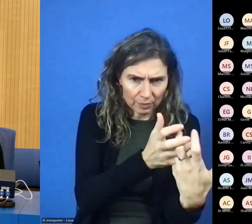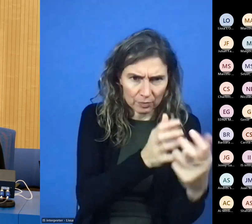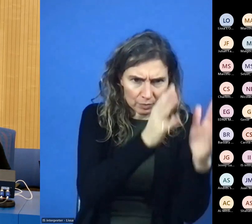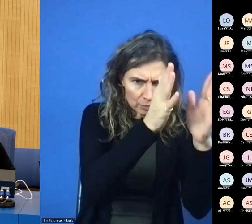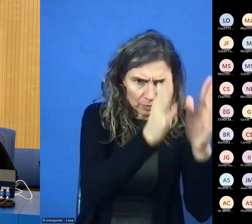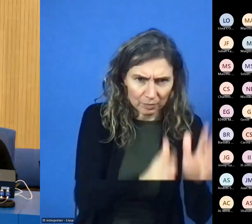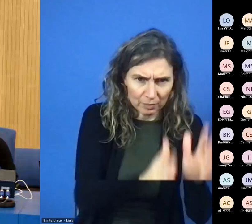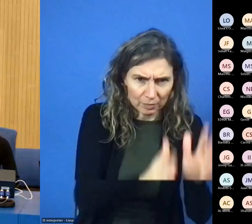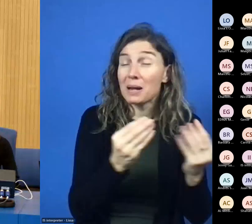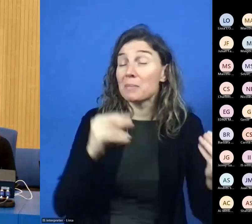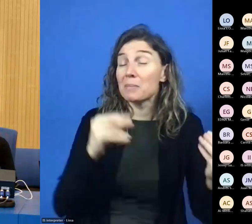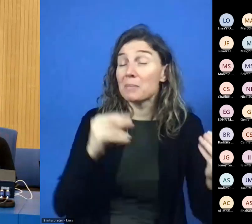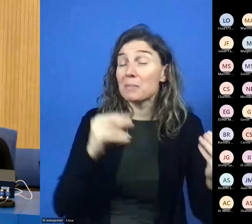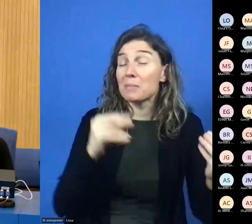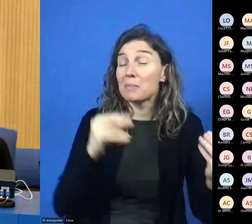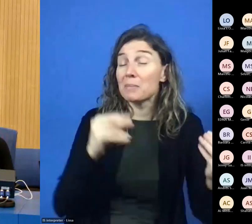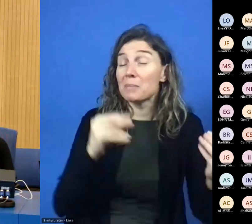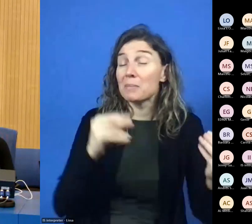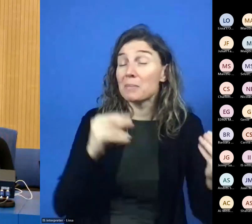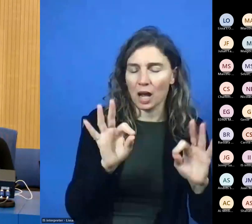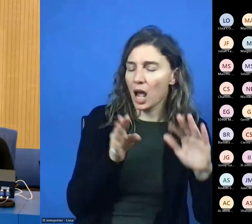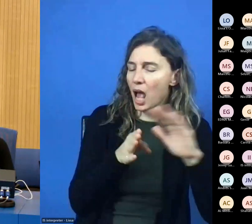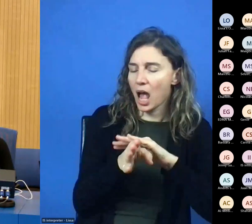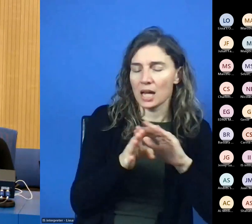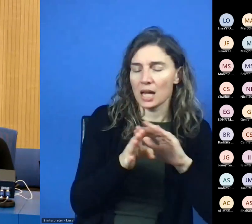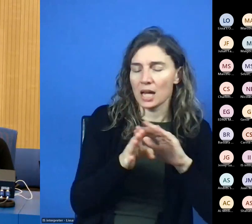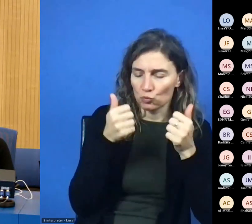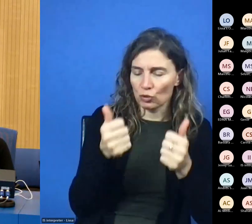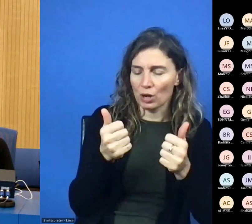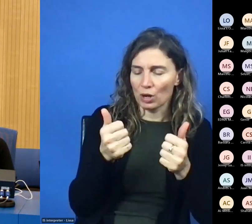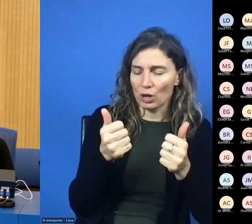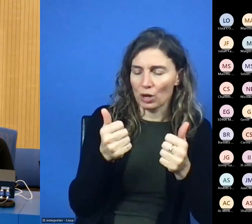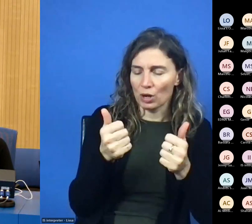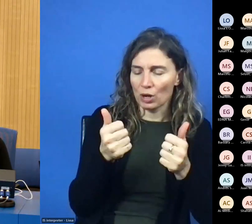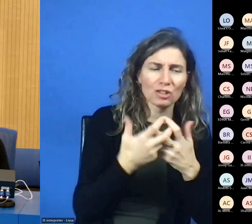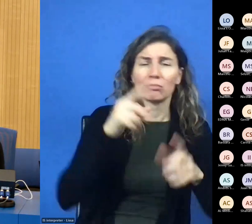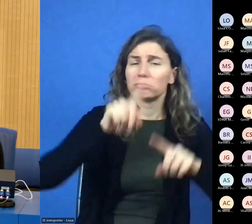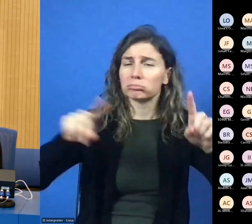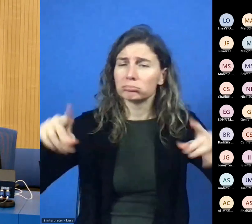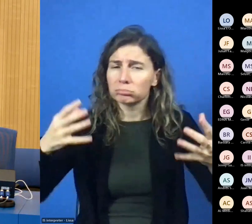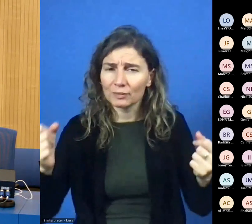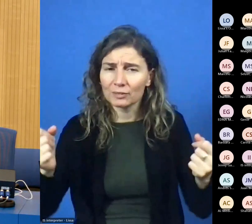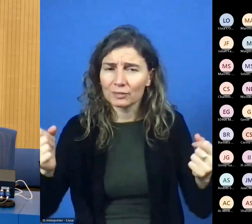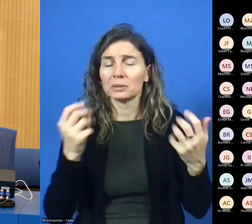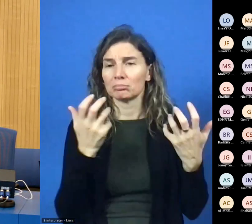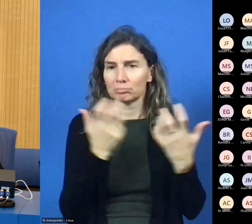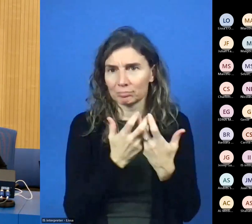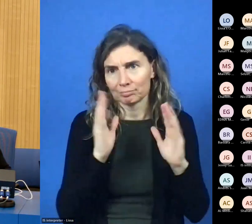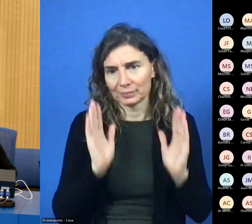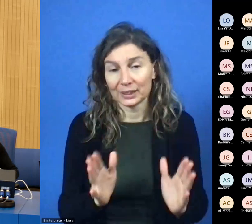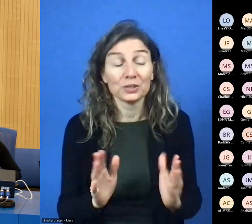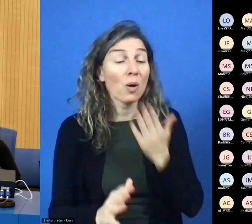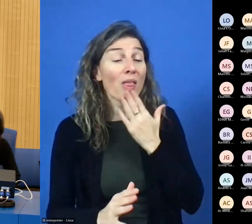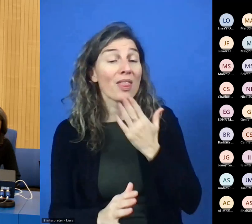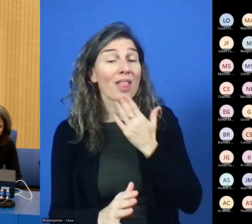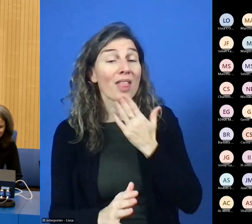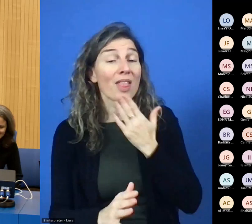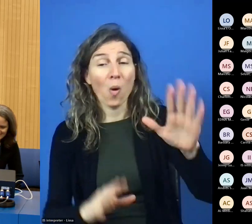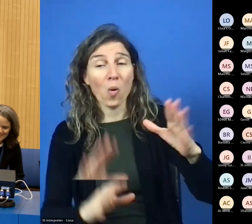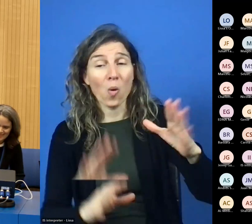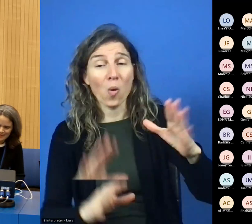themselves not receiving the right access. So it's important. So thank you so much for sharing your story. And now